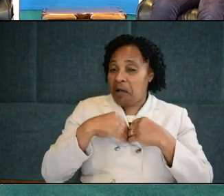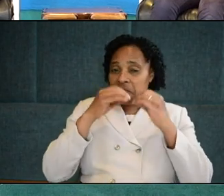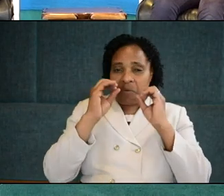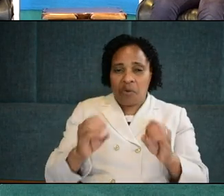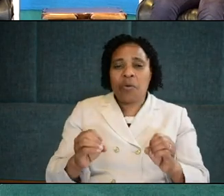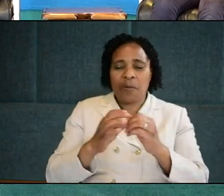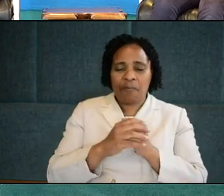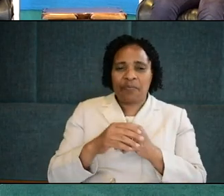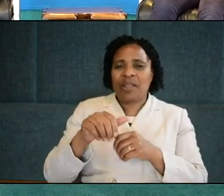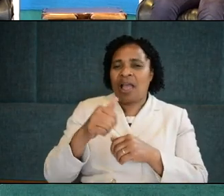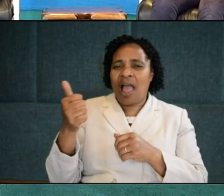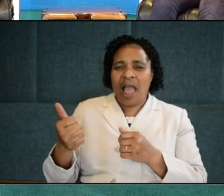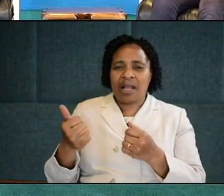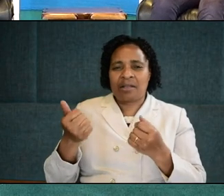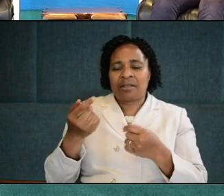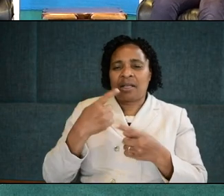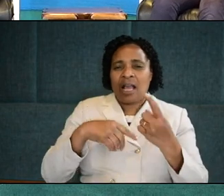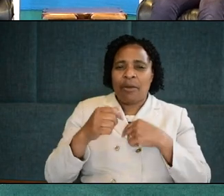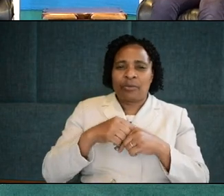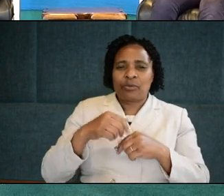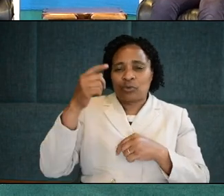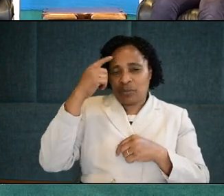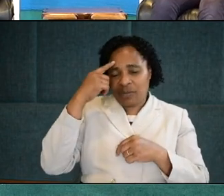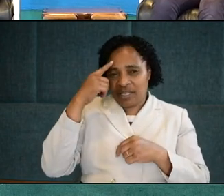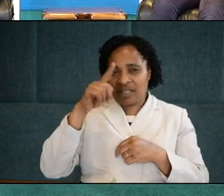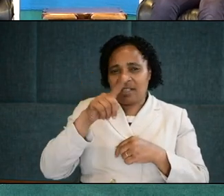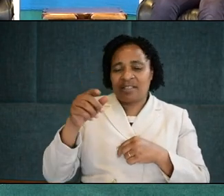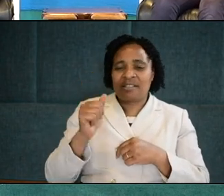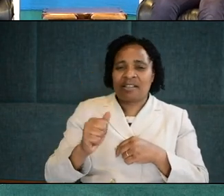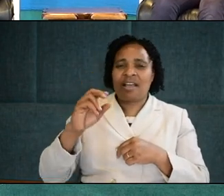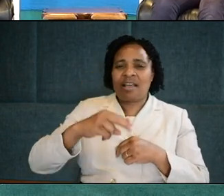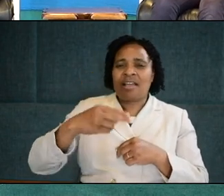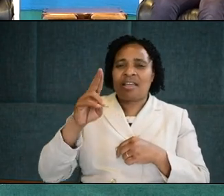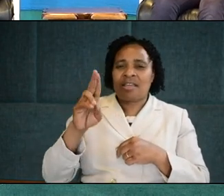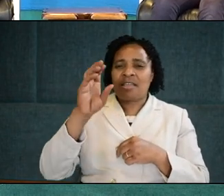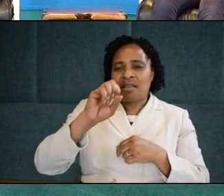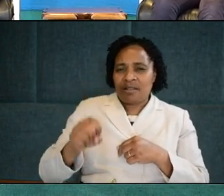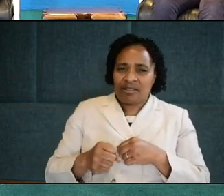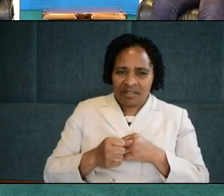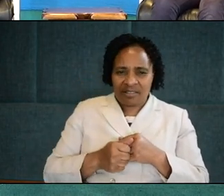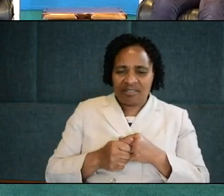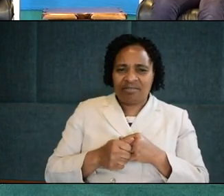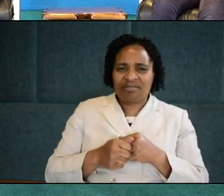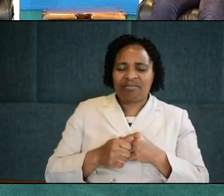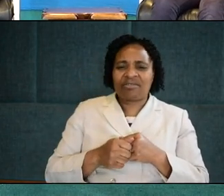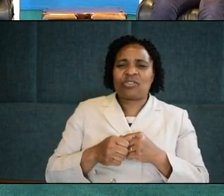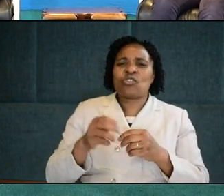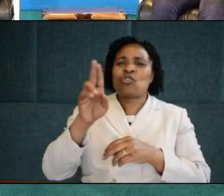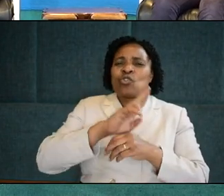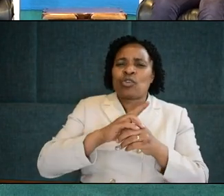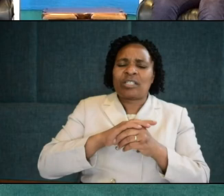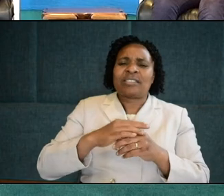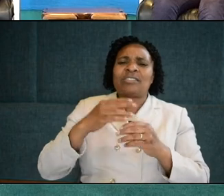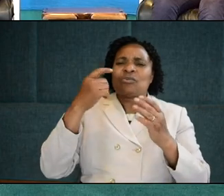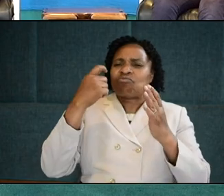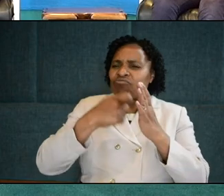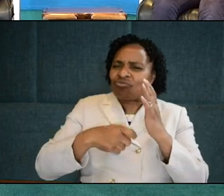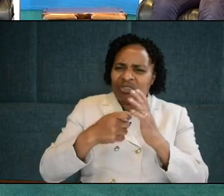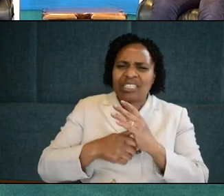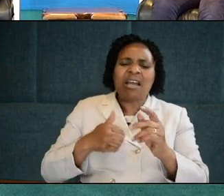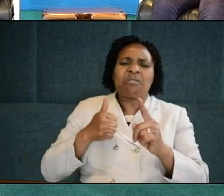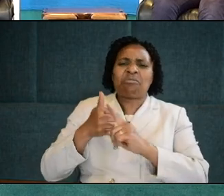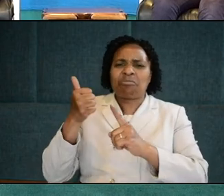Yeah. Any others that come to mind? Zacchaeus. Zacchaeus, yes. Yeah. He used to, you know, he was